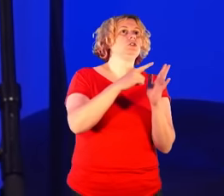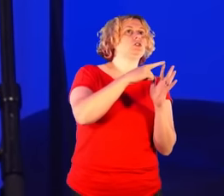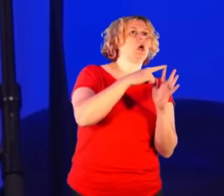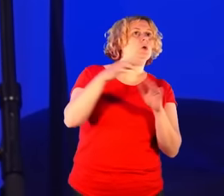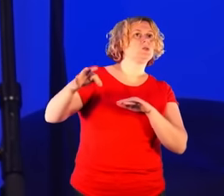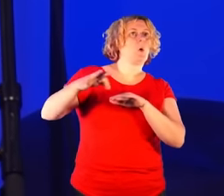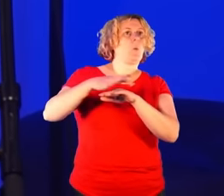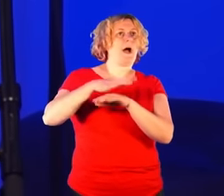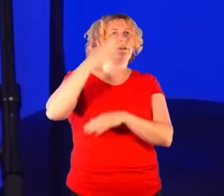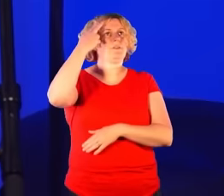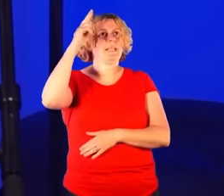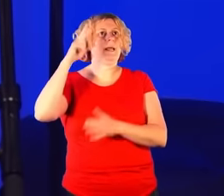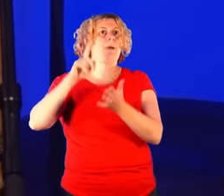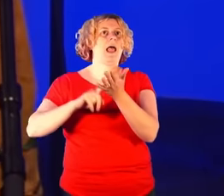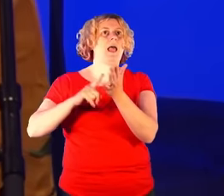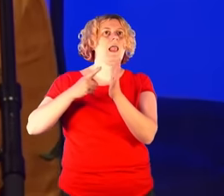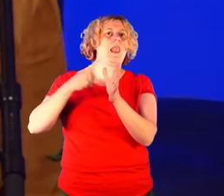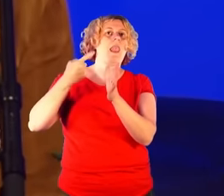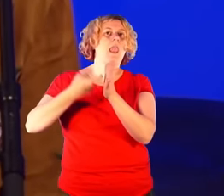singing with us as well.